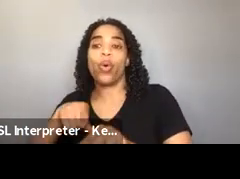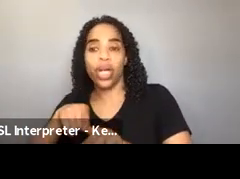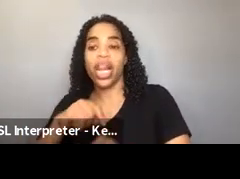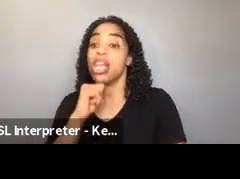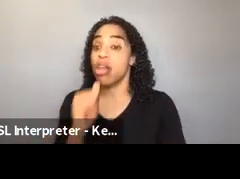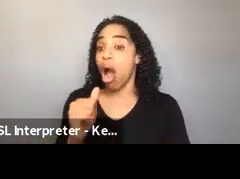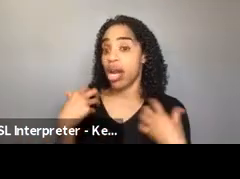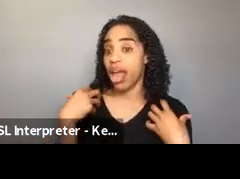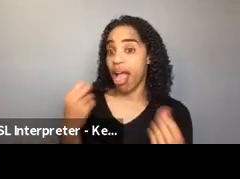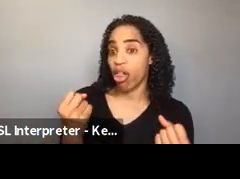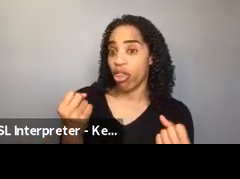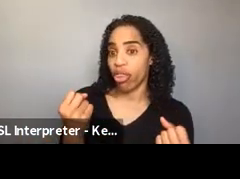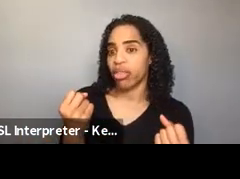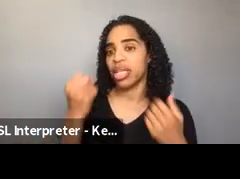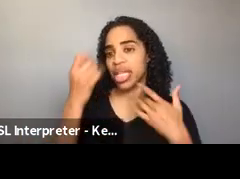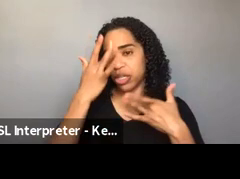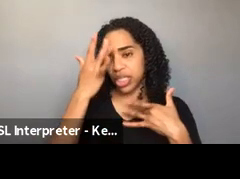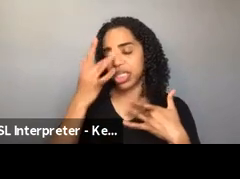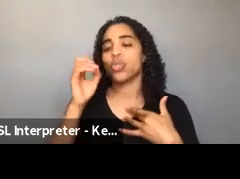or acronyms.